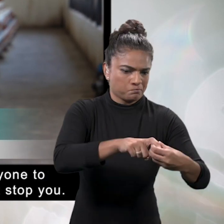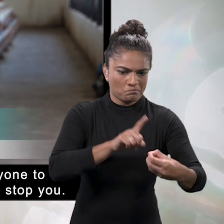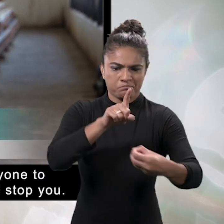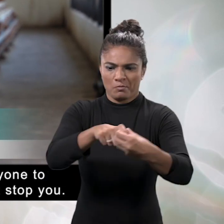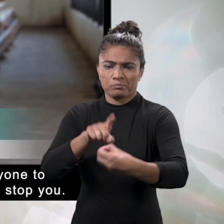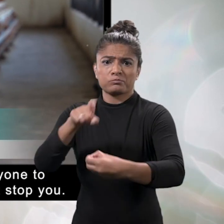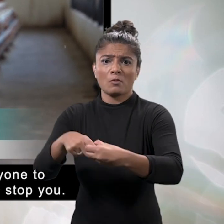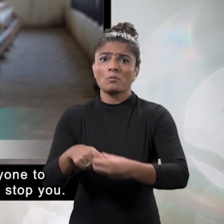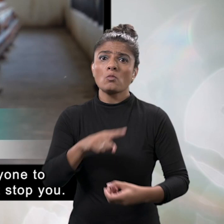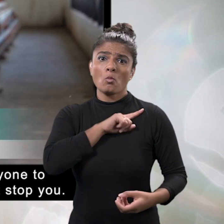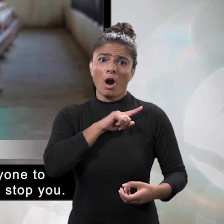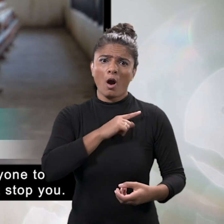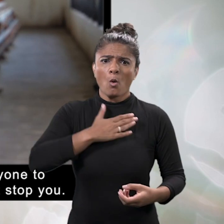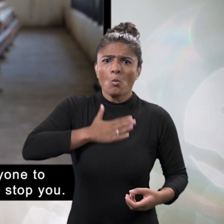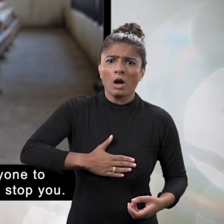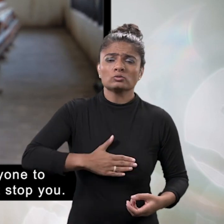abakhubazekile